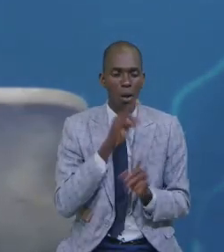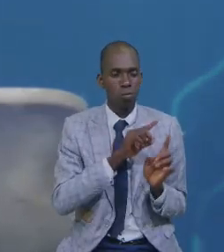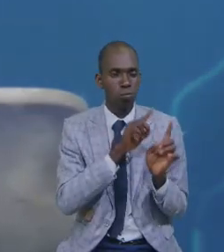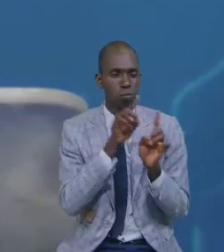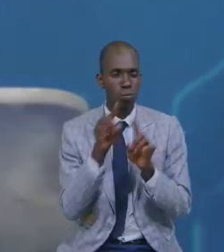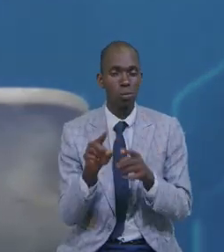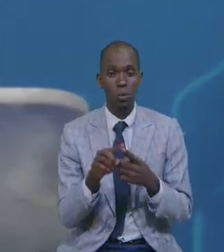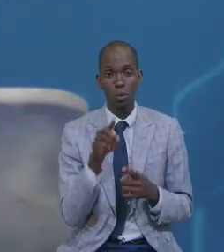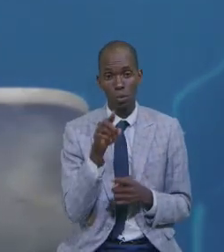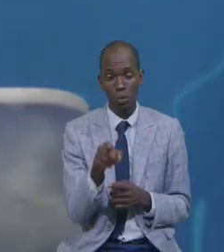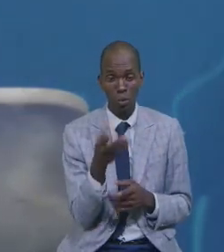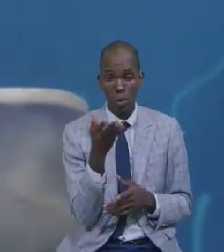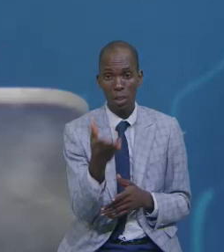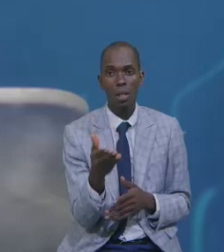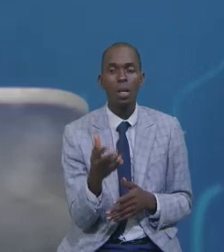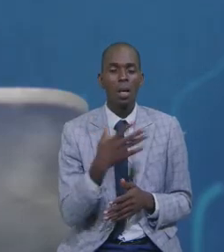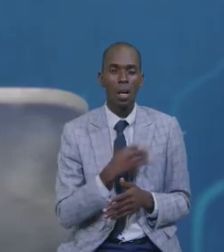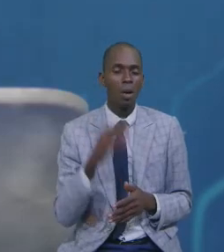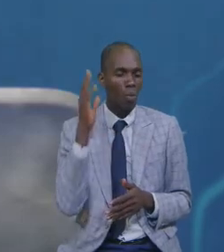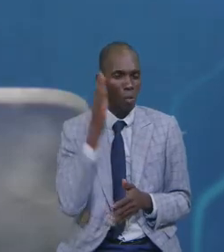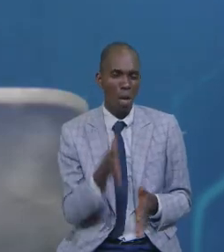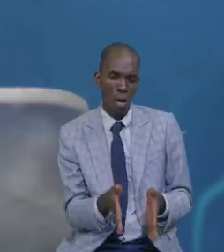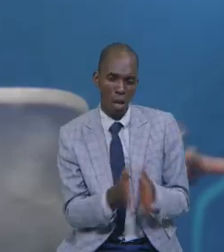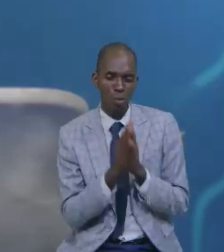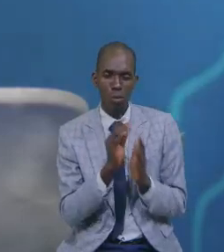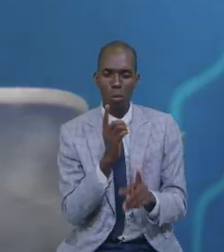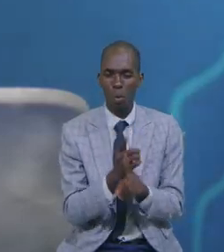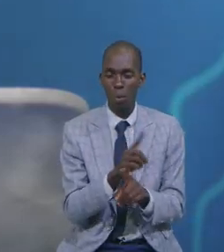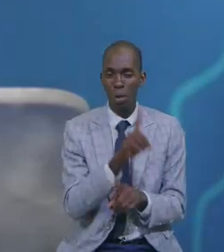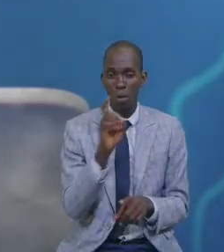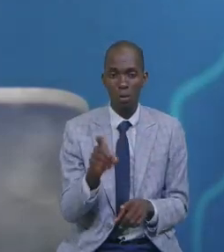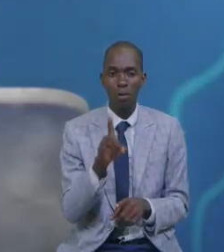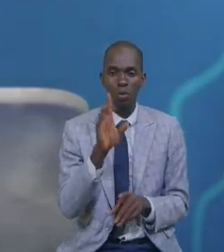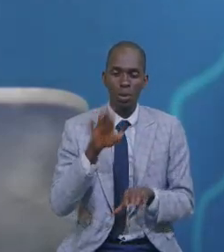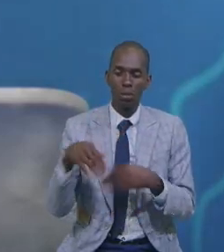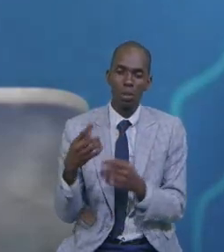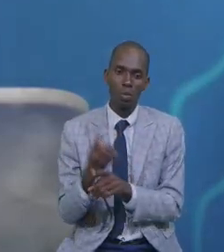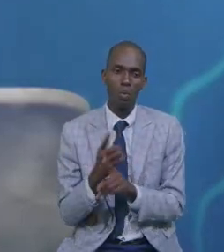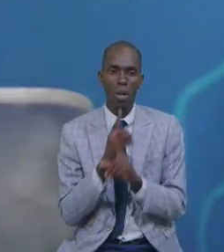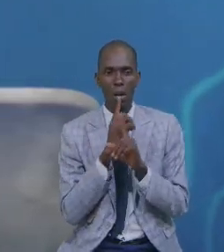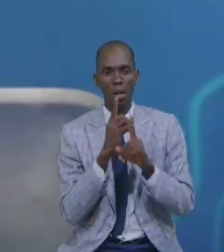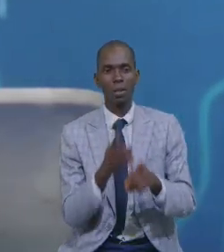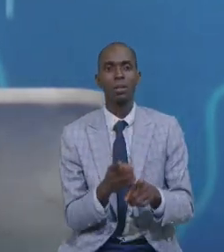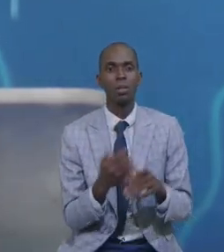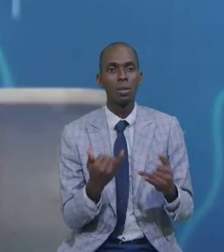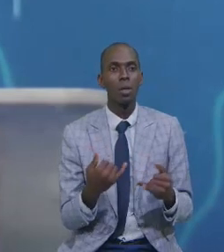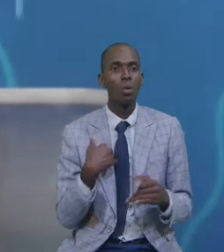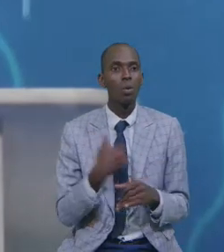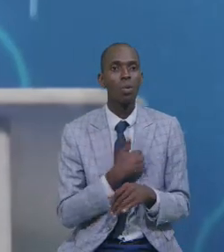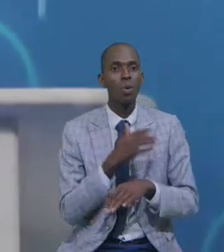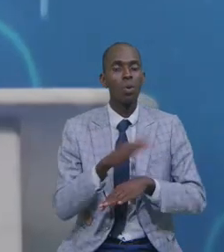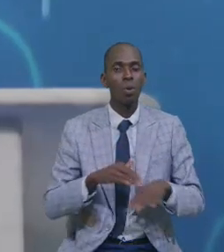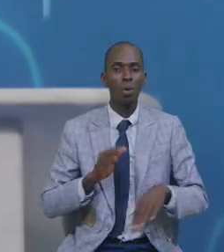ask you the right question. You will give them the right answer. We call on our moderating overseer tonight to help